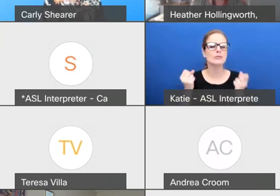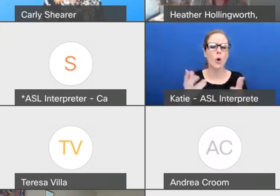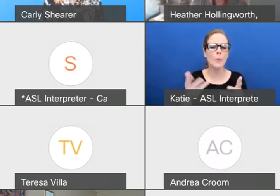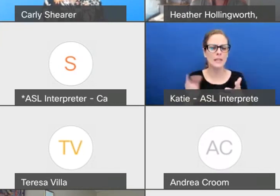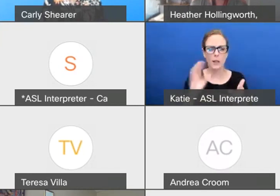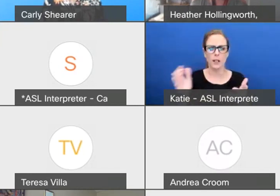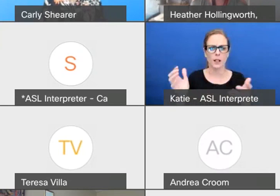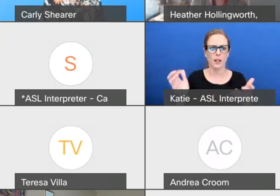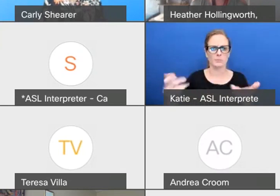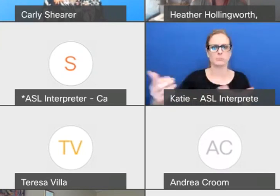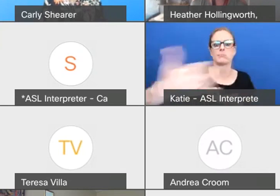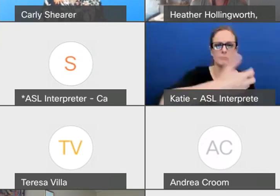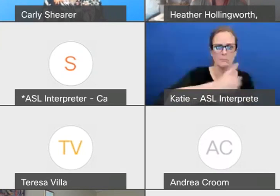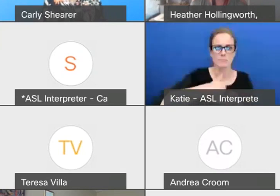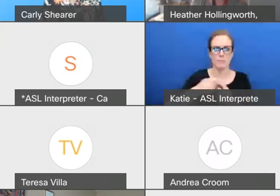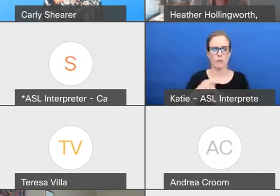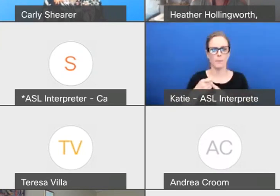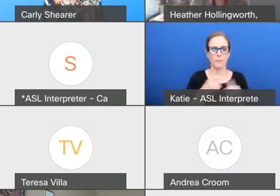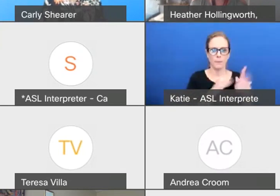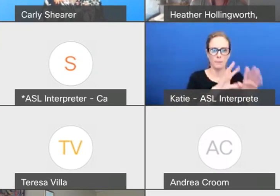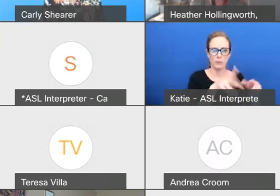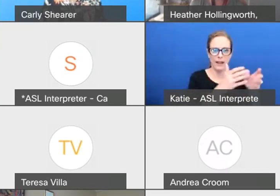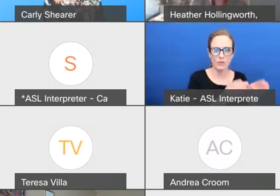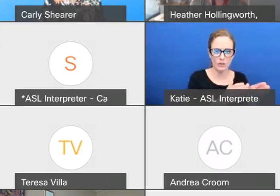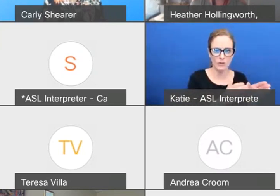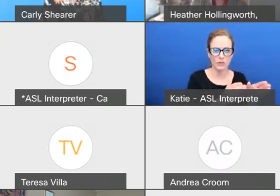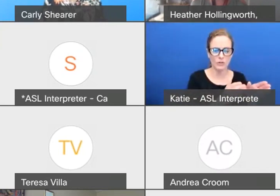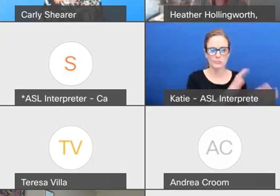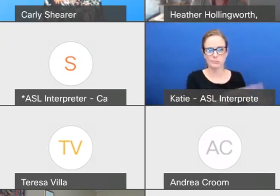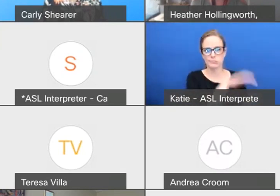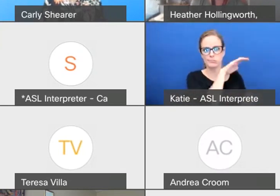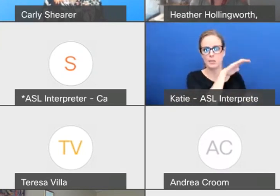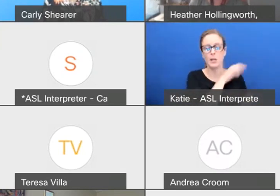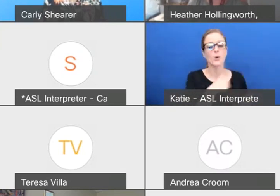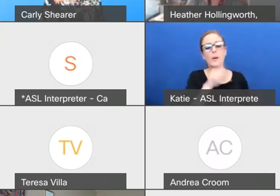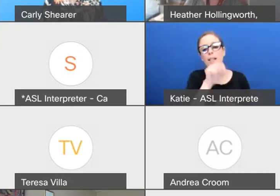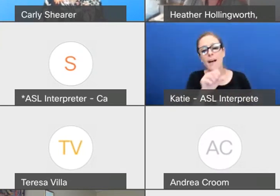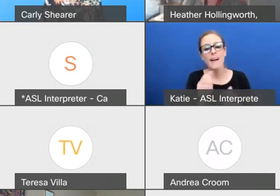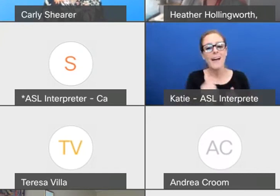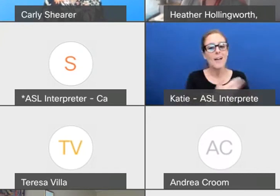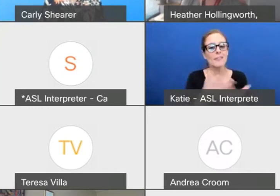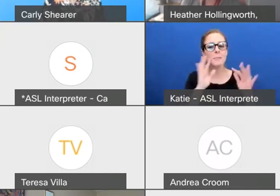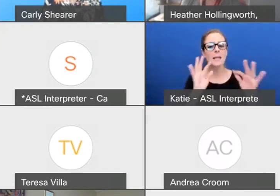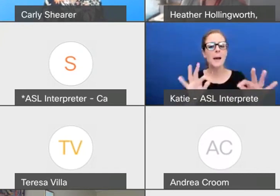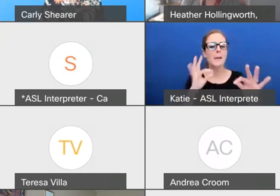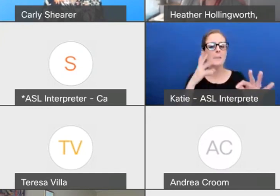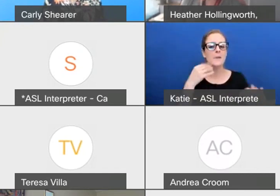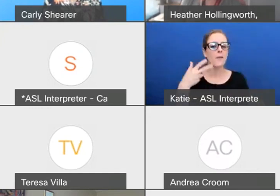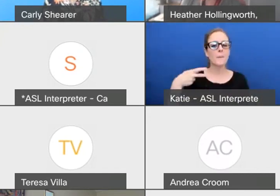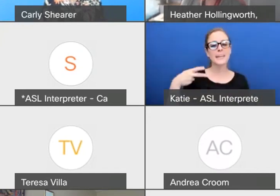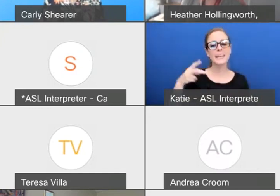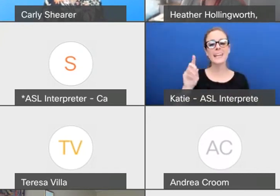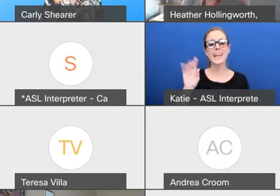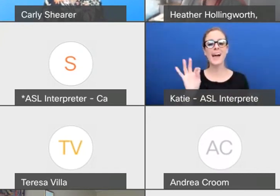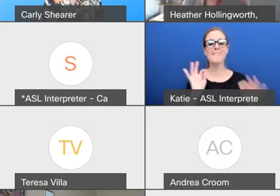providers. And, you know, we really love everything to be like a beautiful PDF that comes in, but we suspect we're going